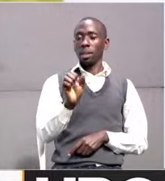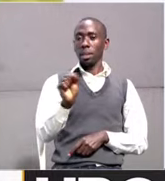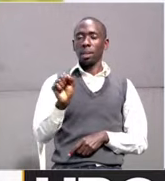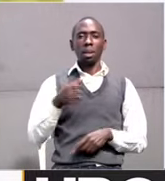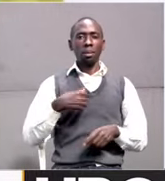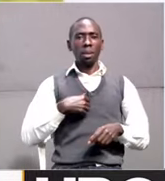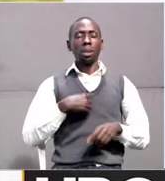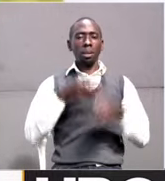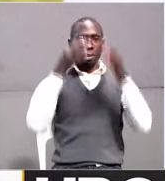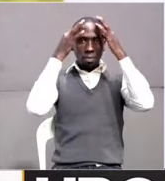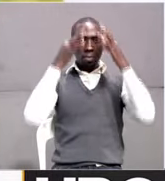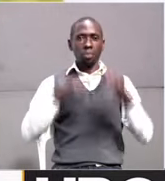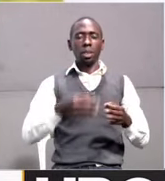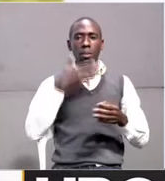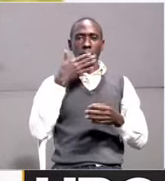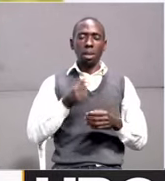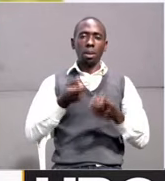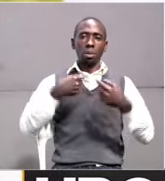go back